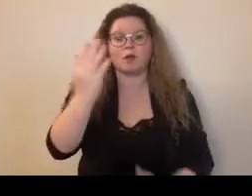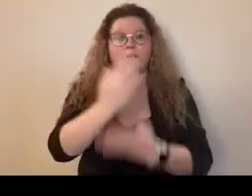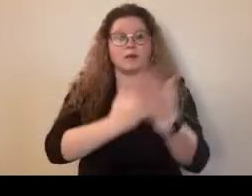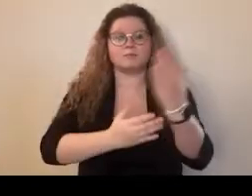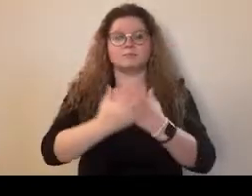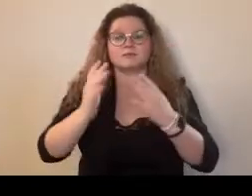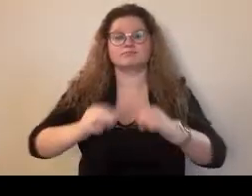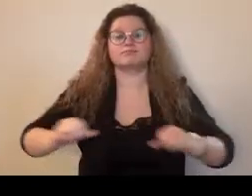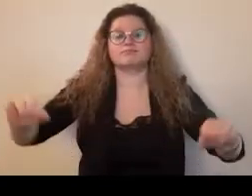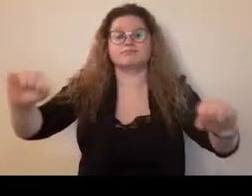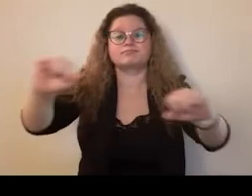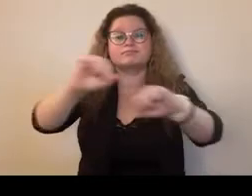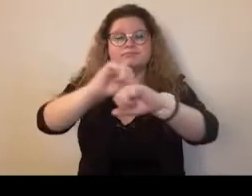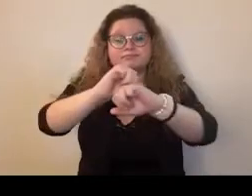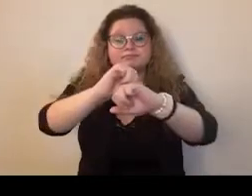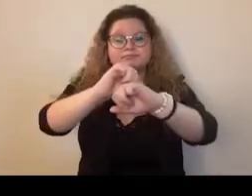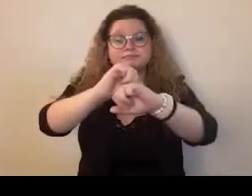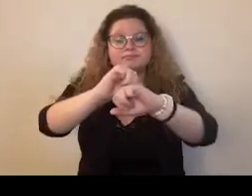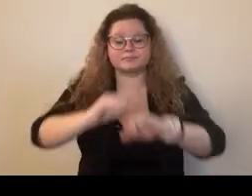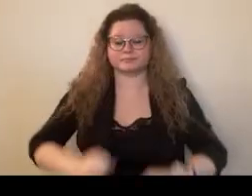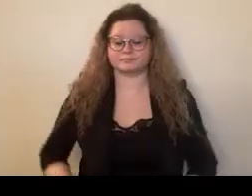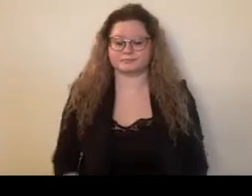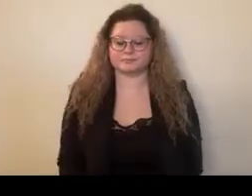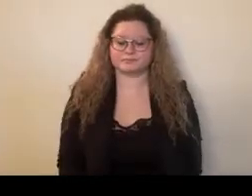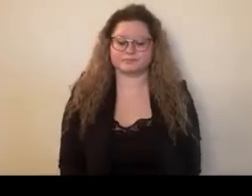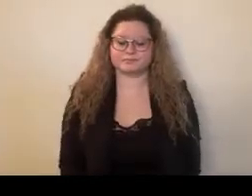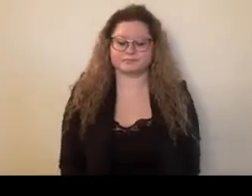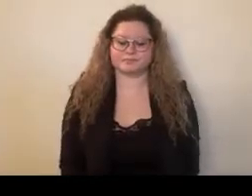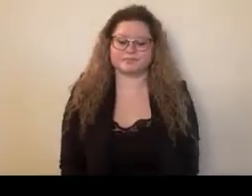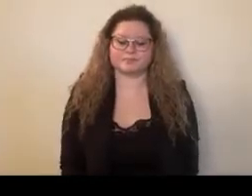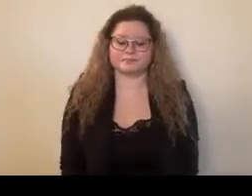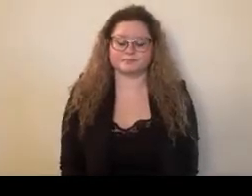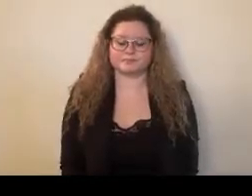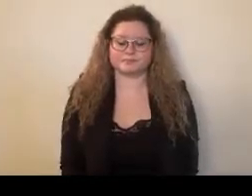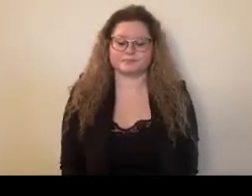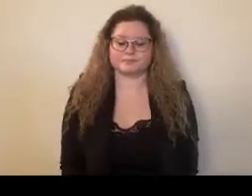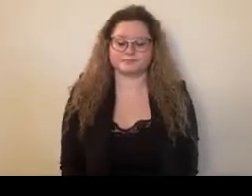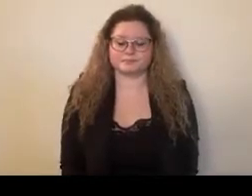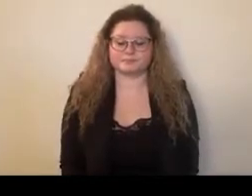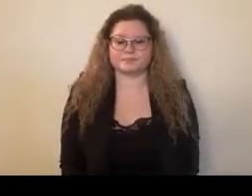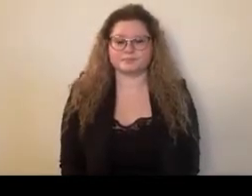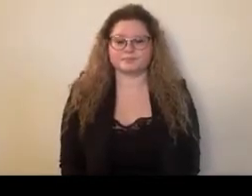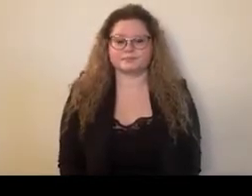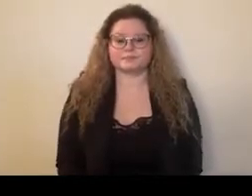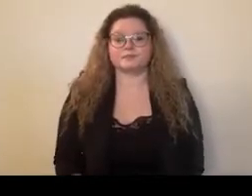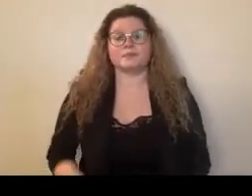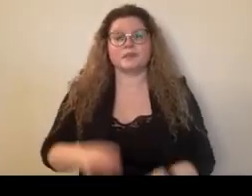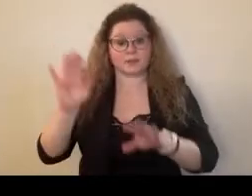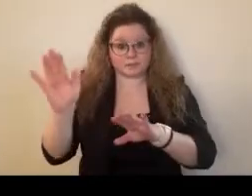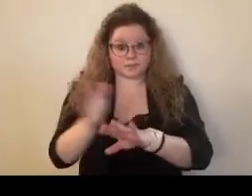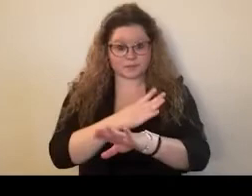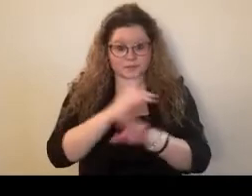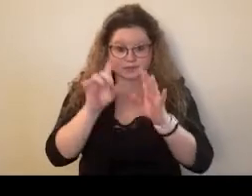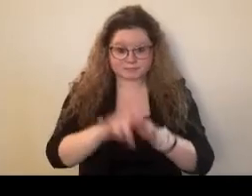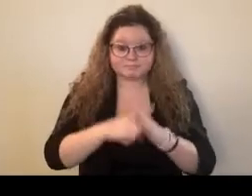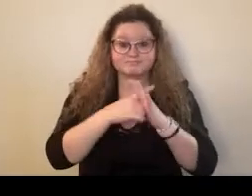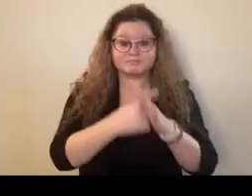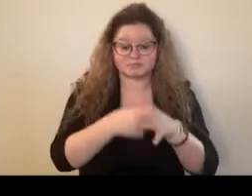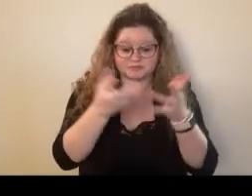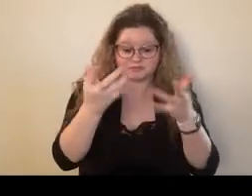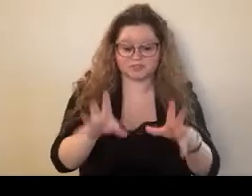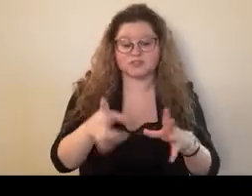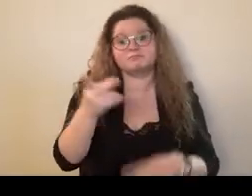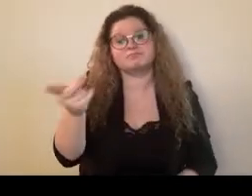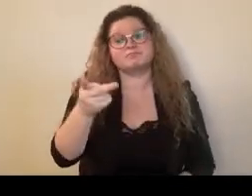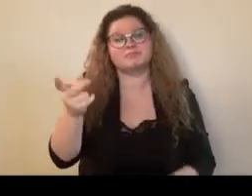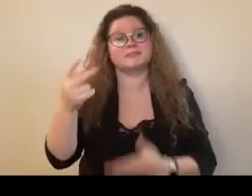out, hands together in front of them. The music has started and they're beginning to dance across the floor. The lady